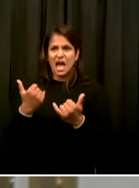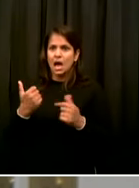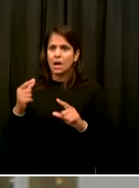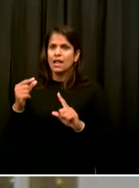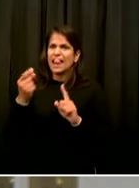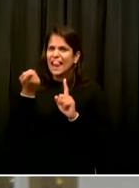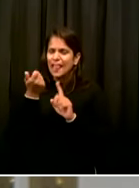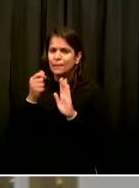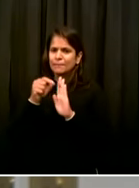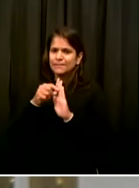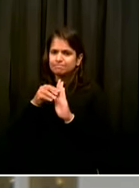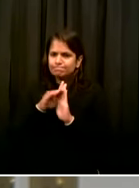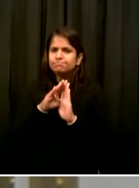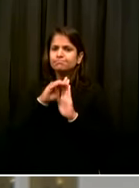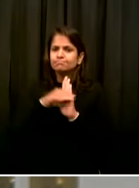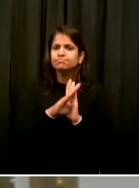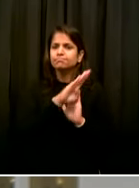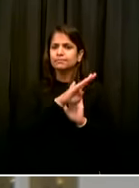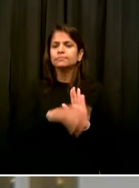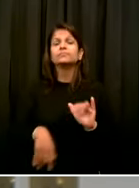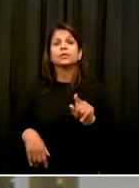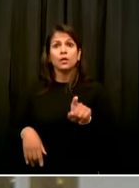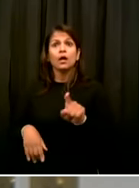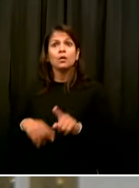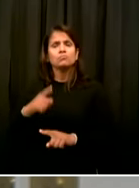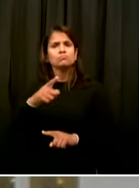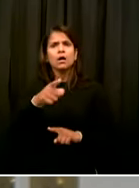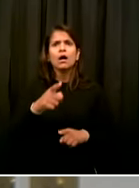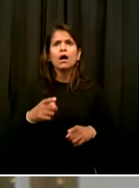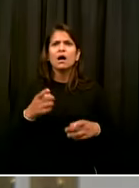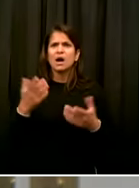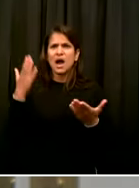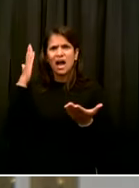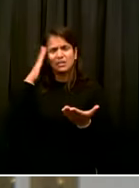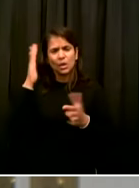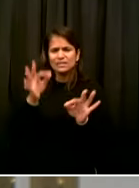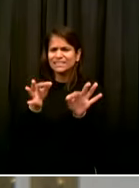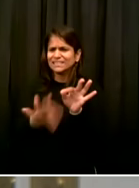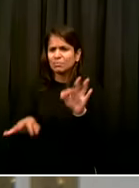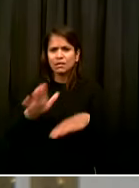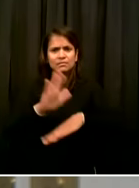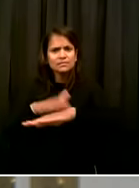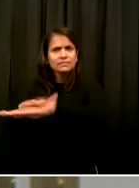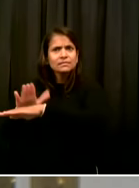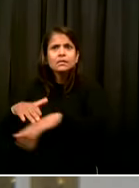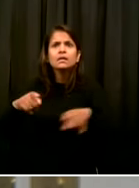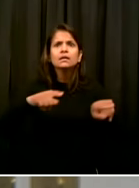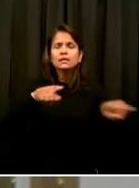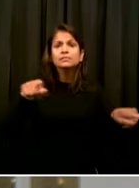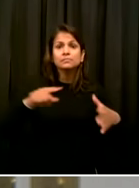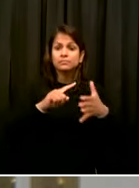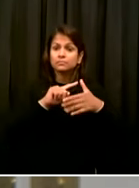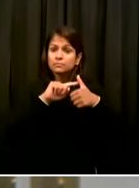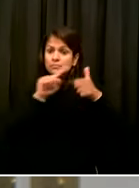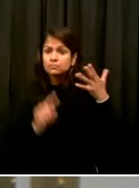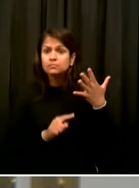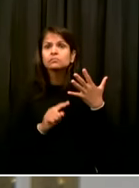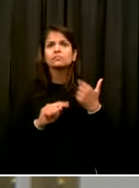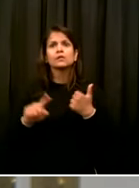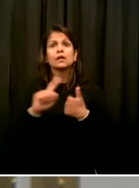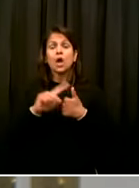advice. Avoid traveling to areas with high rates of coronavirus, and if travel is necessary, comply with the quarantine